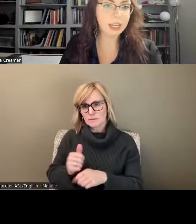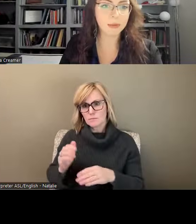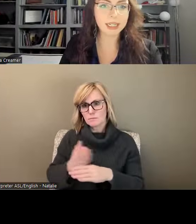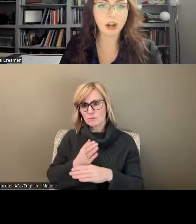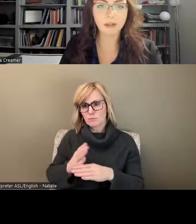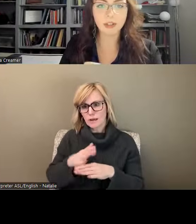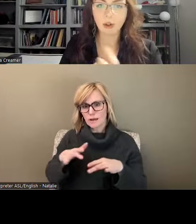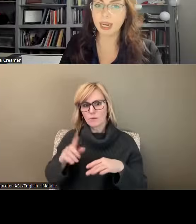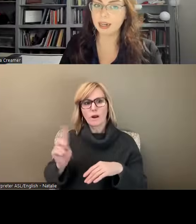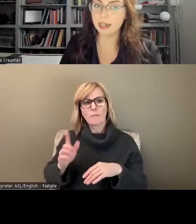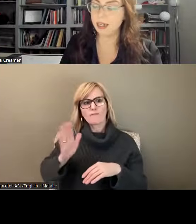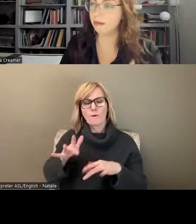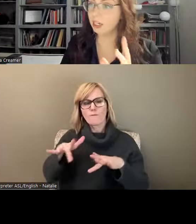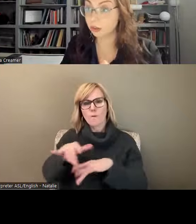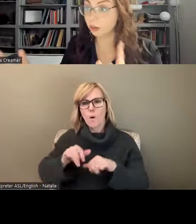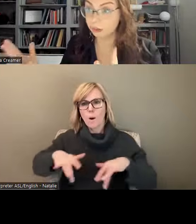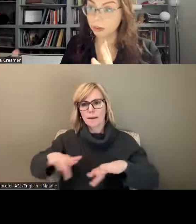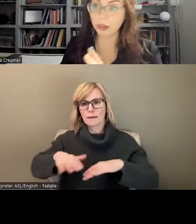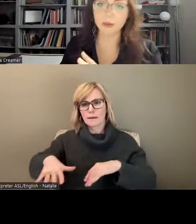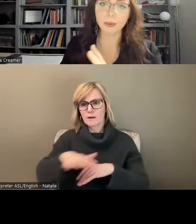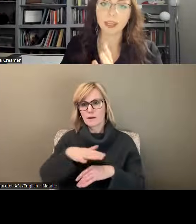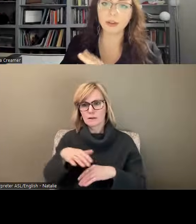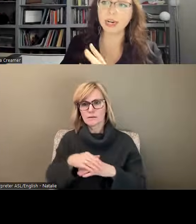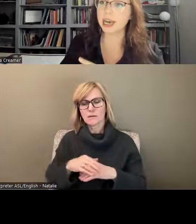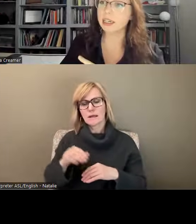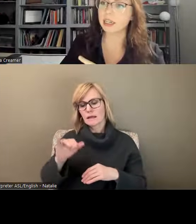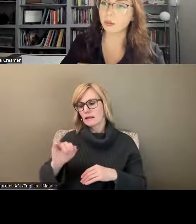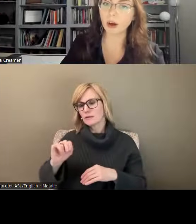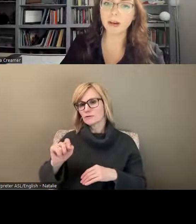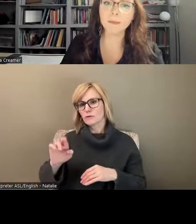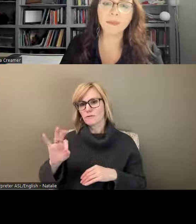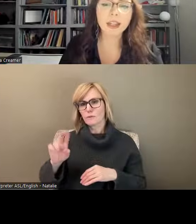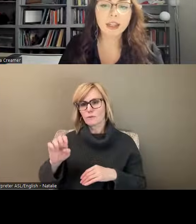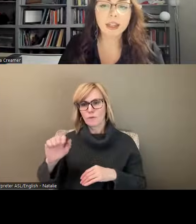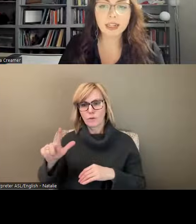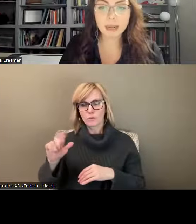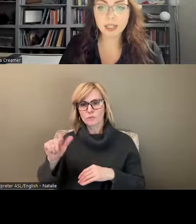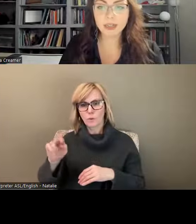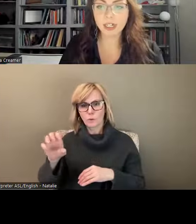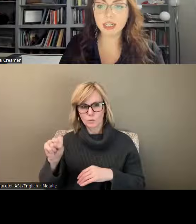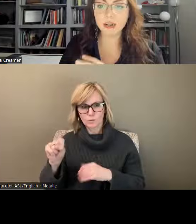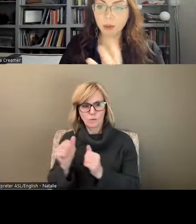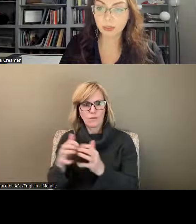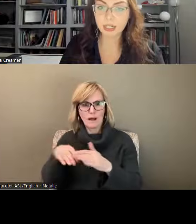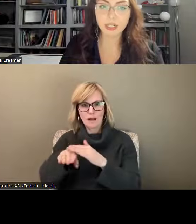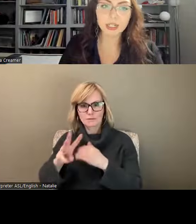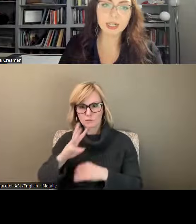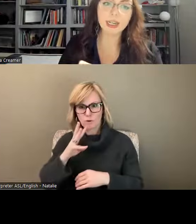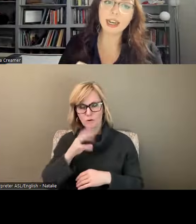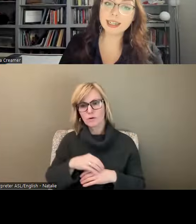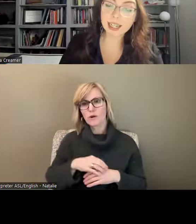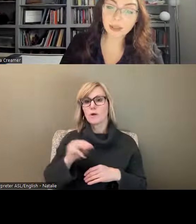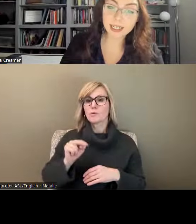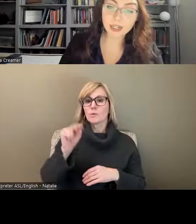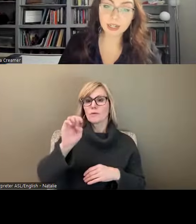earlier settlements, often located in interfluvial zones without direct access to water. Neighboring regions of northeastern